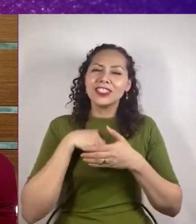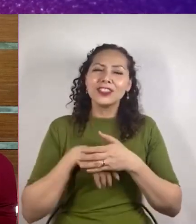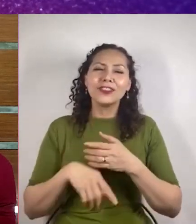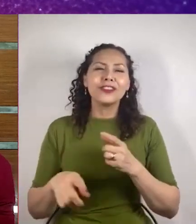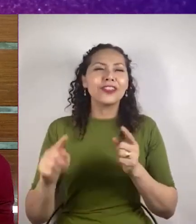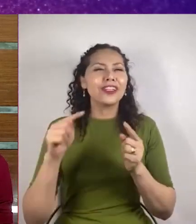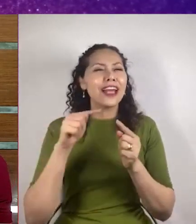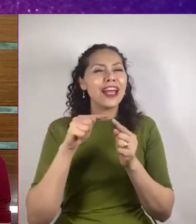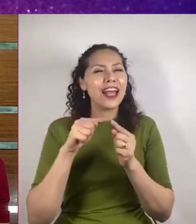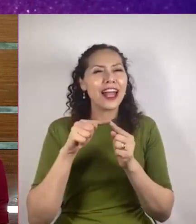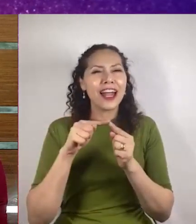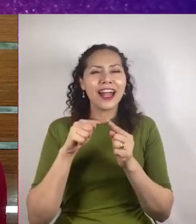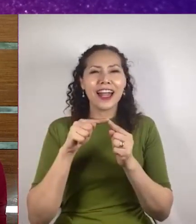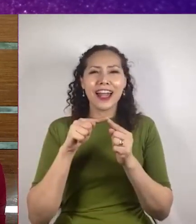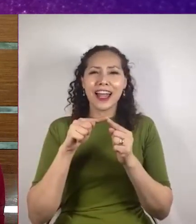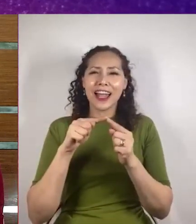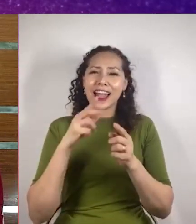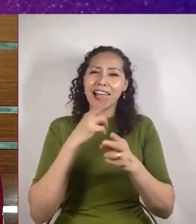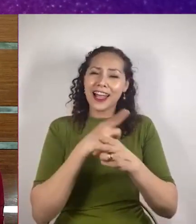Into your